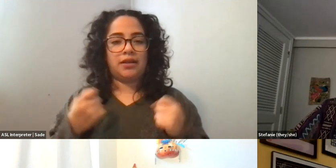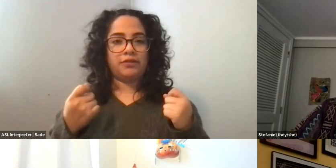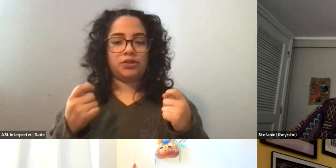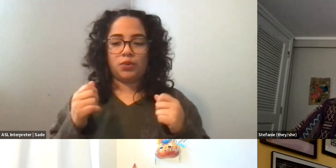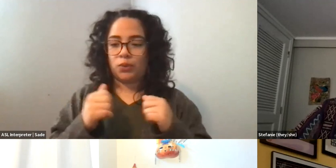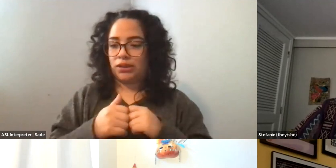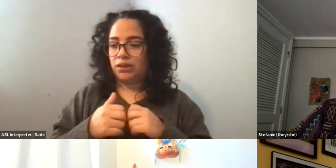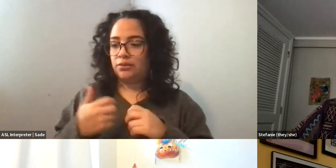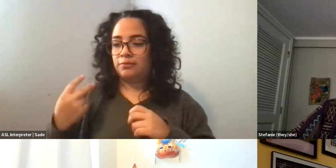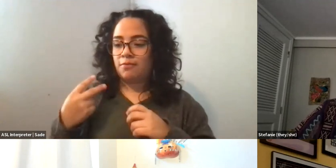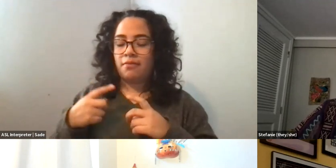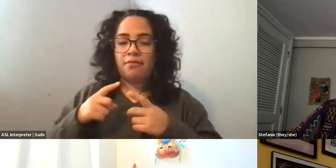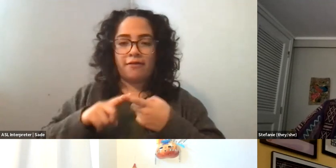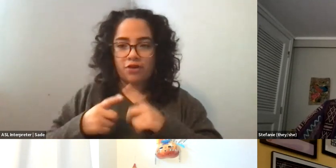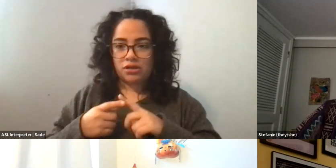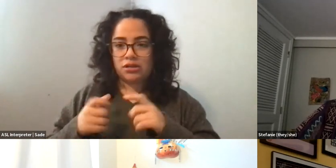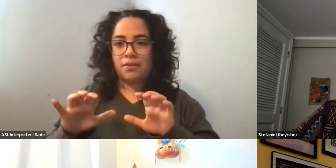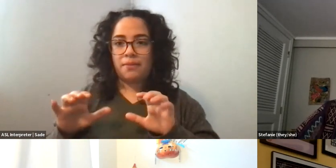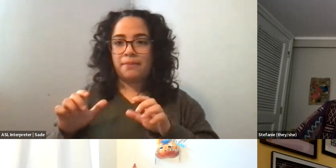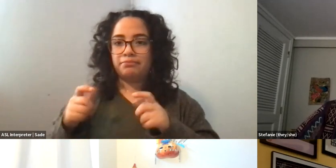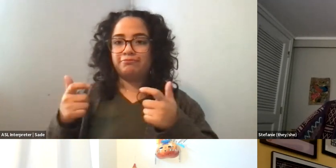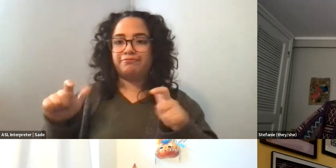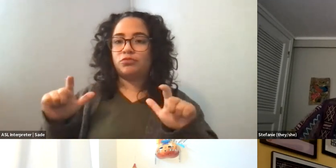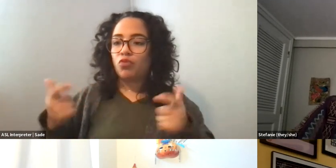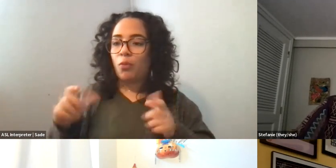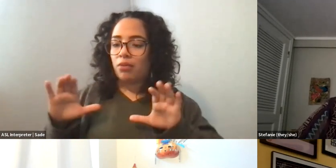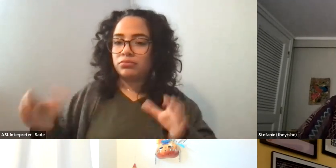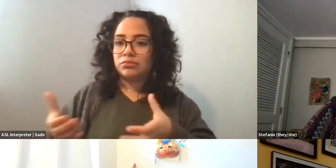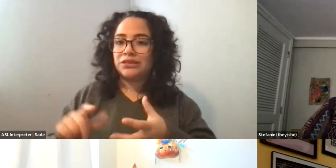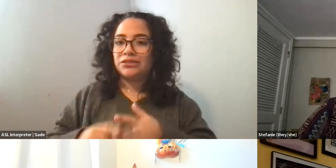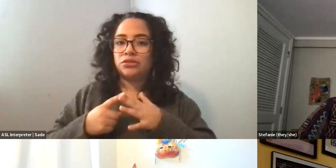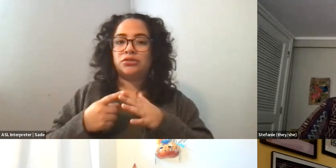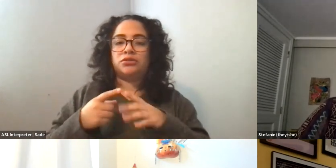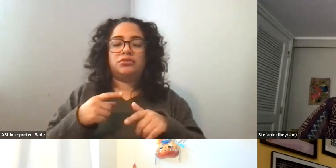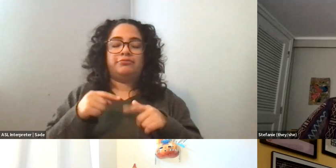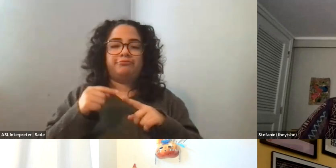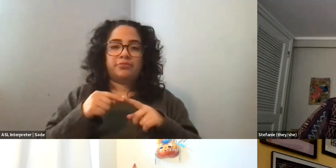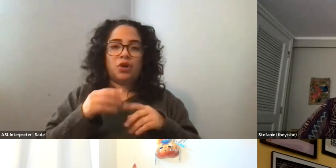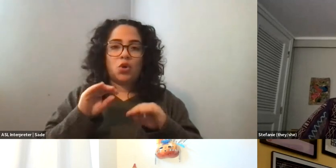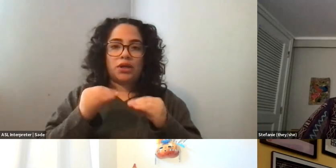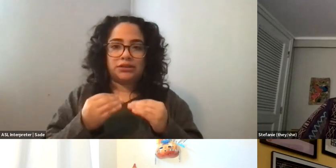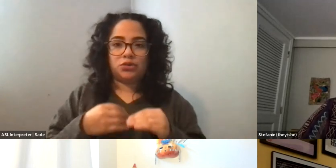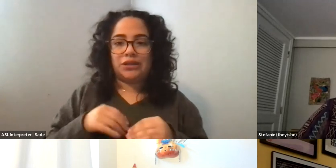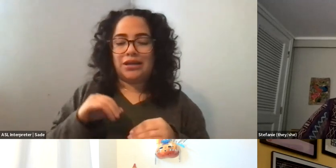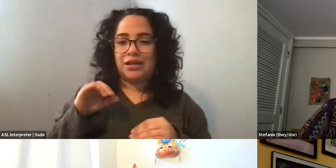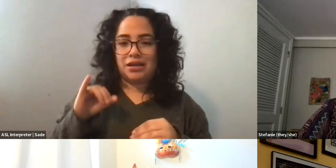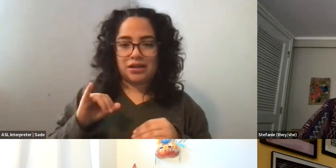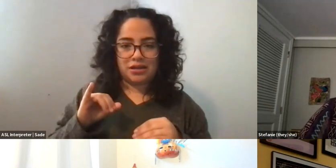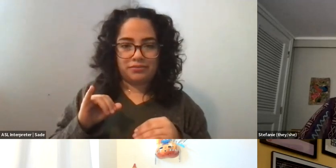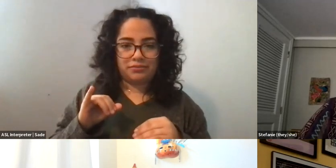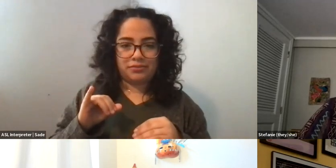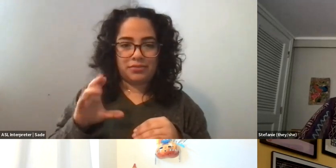friends and a larger group of people started an organization called the Icarus Project. And the Icarus